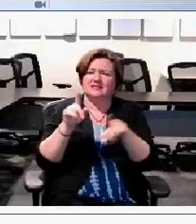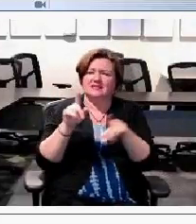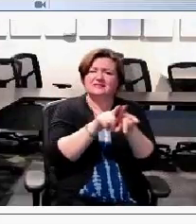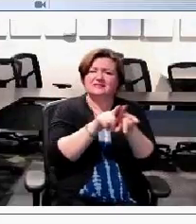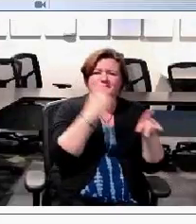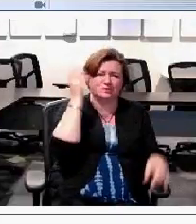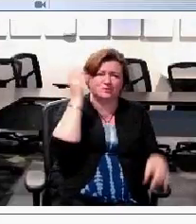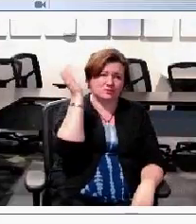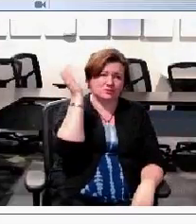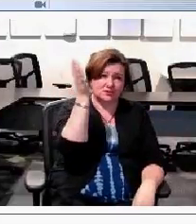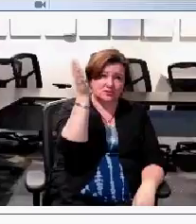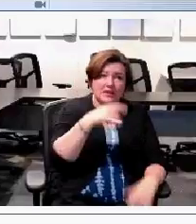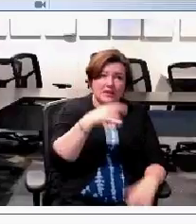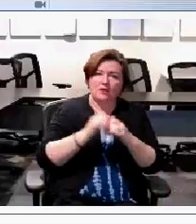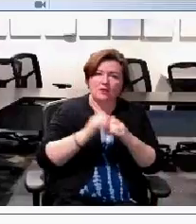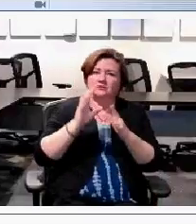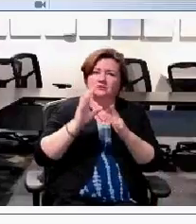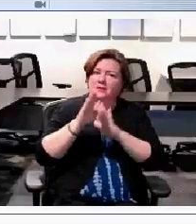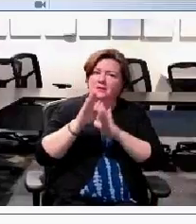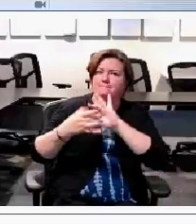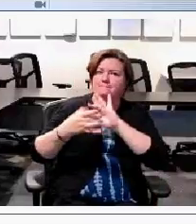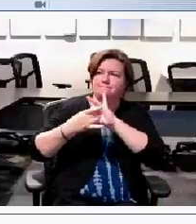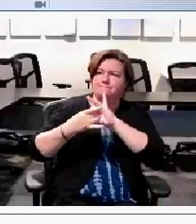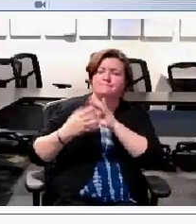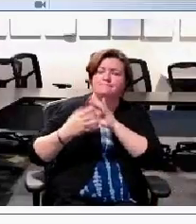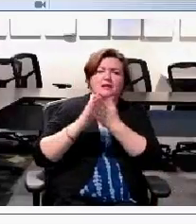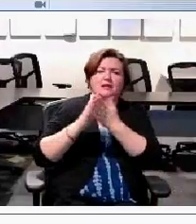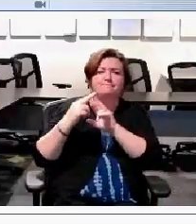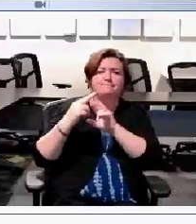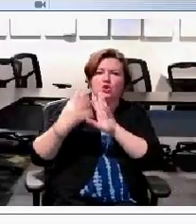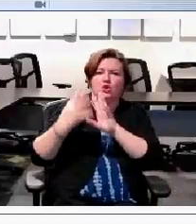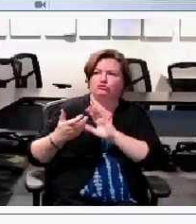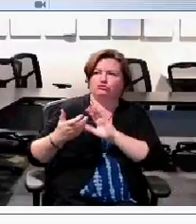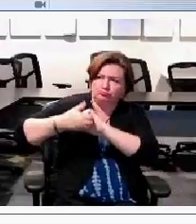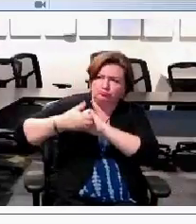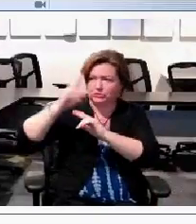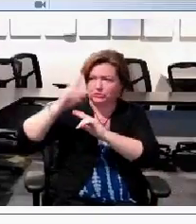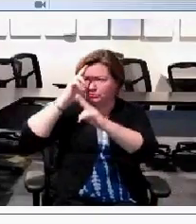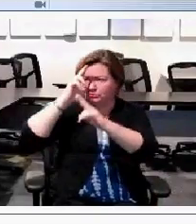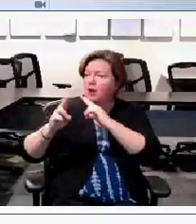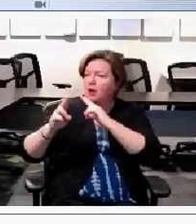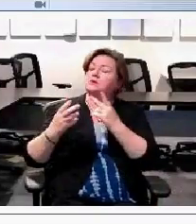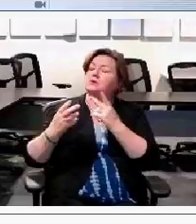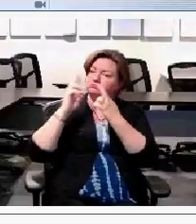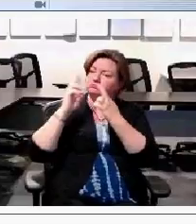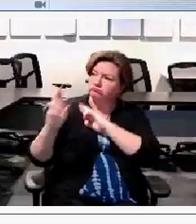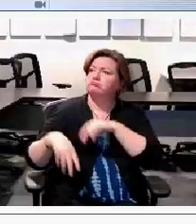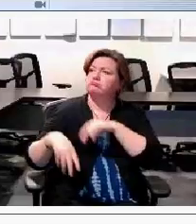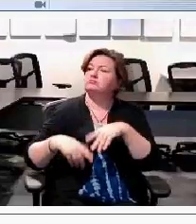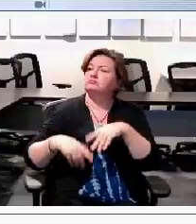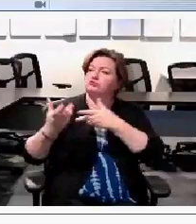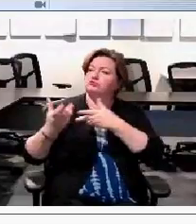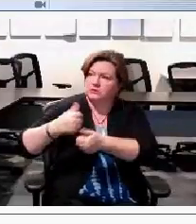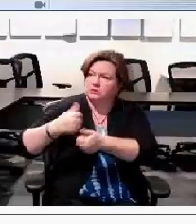developing partnerships with families that's based on mutual trust, respect, and